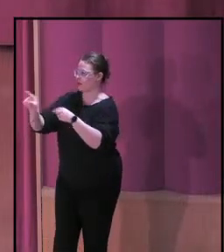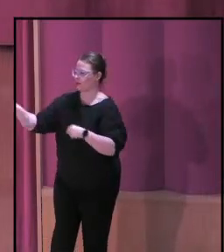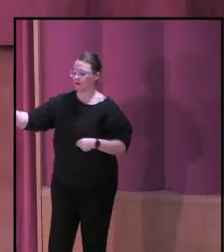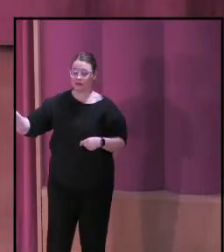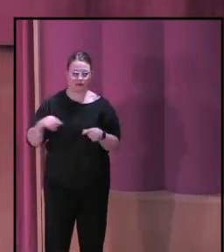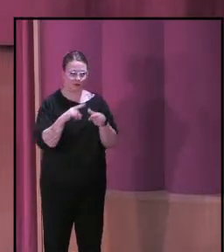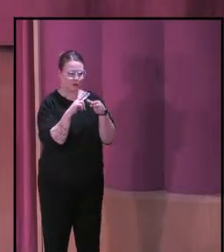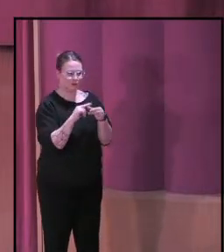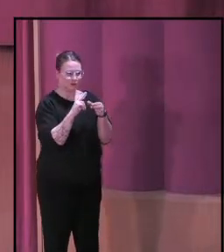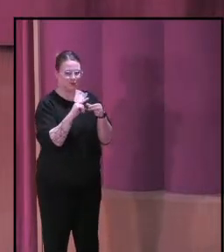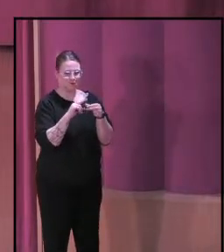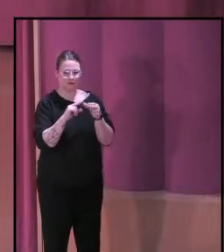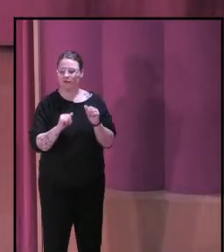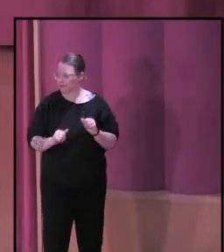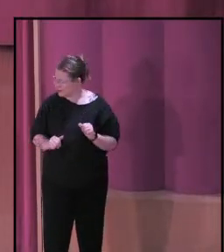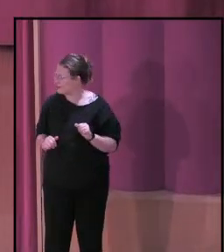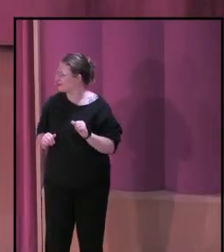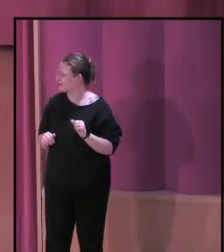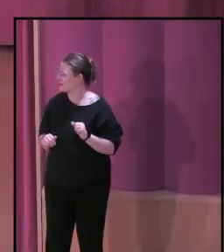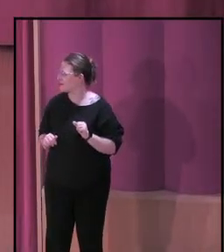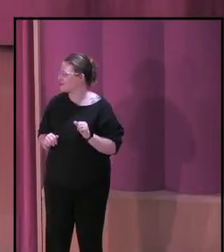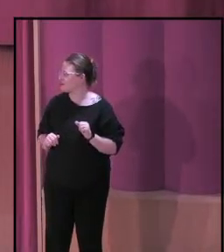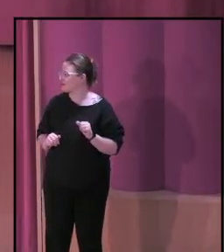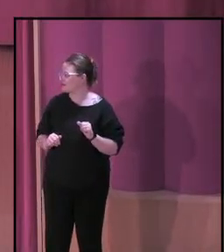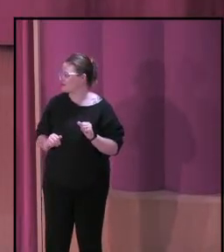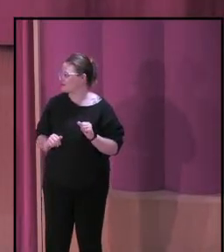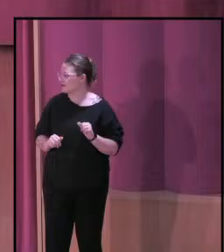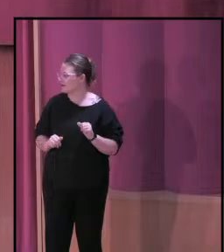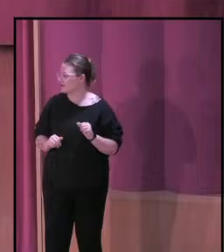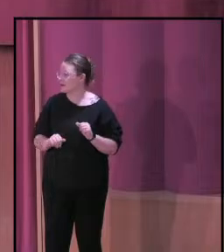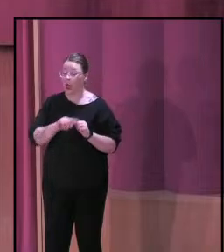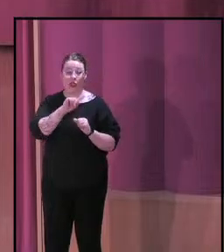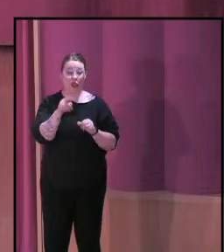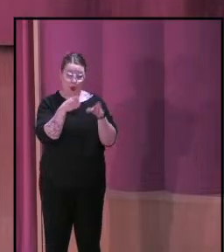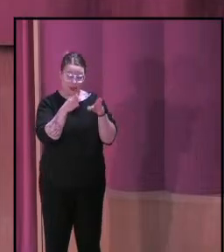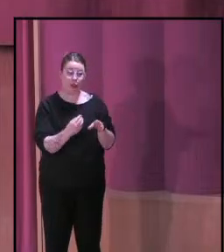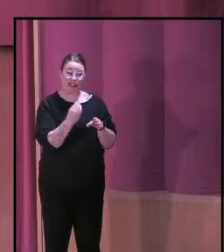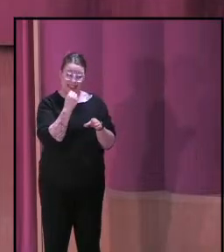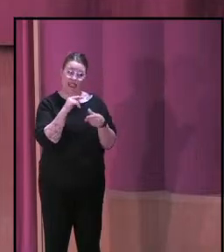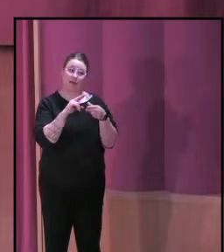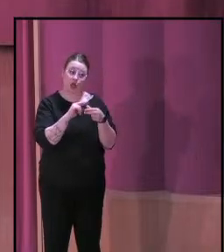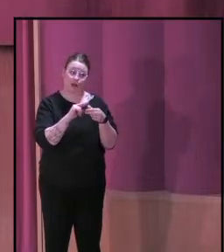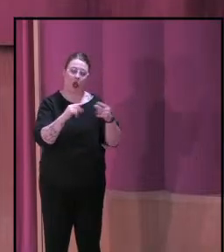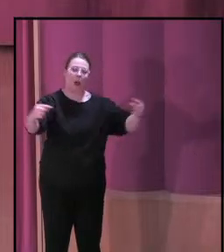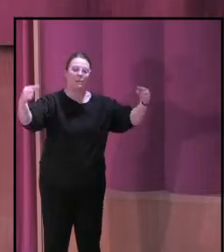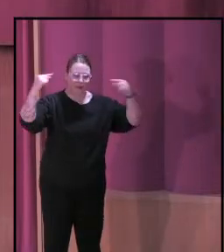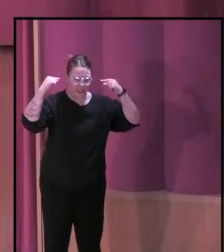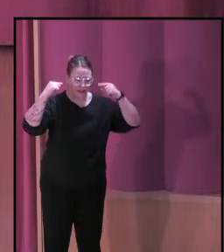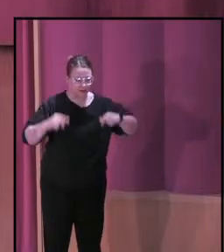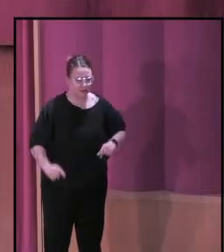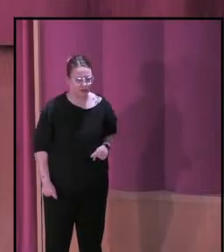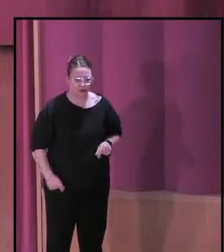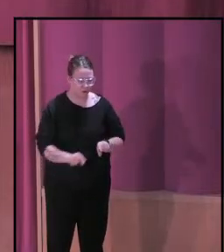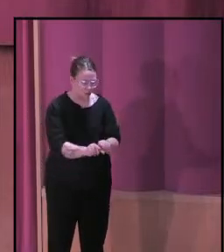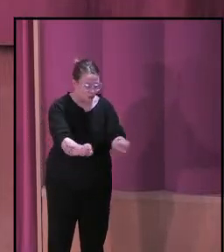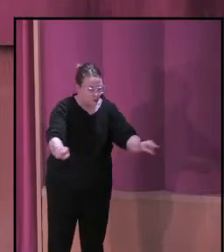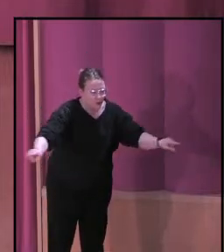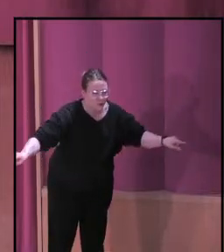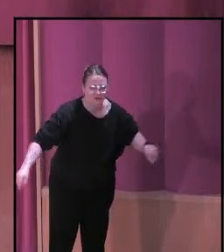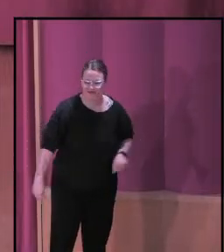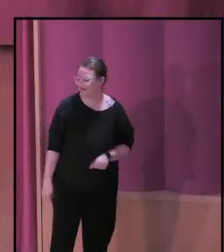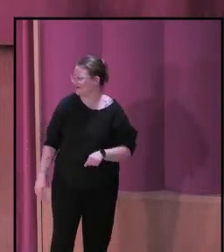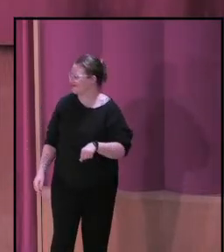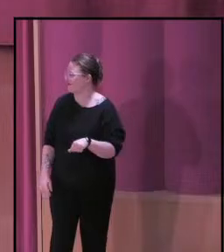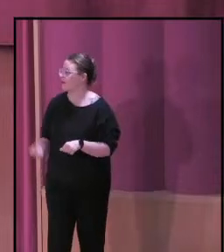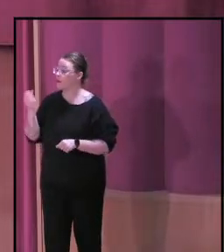I should probably start by saying that the only guy getting any marshmallows is this guy. But the goal here is to